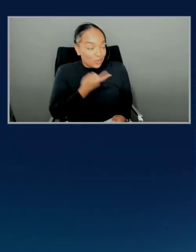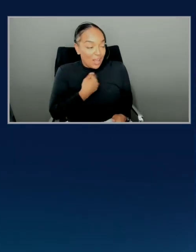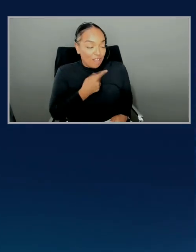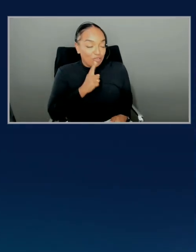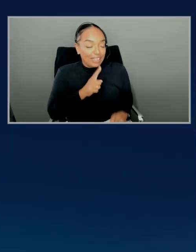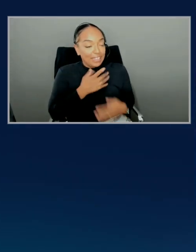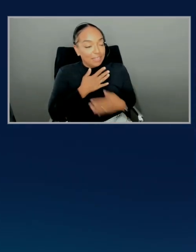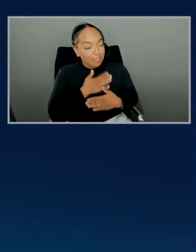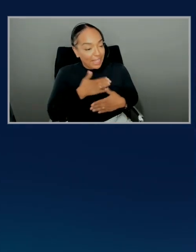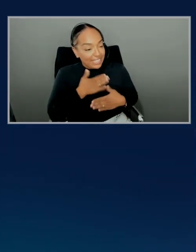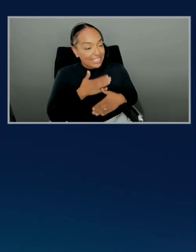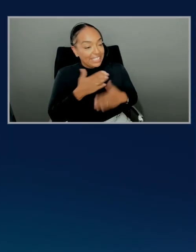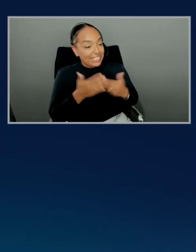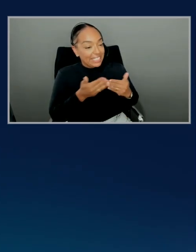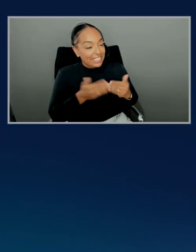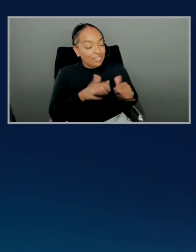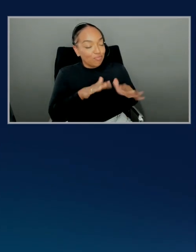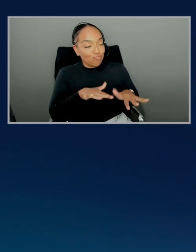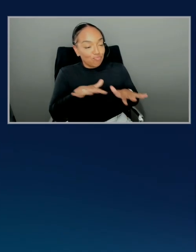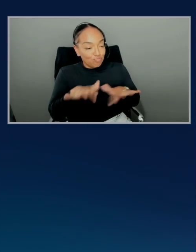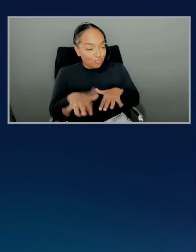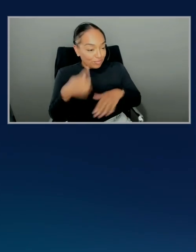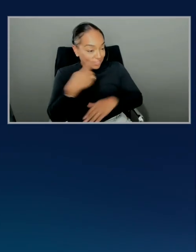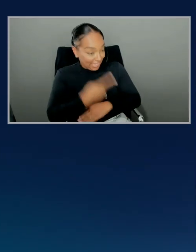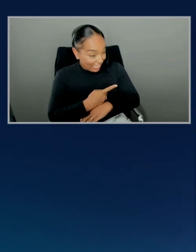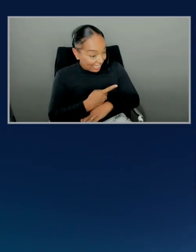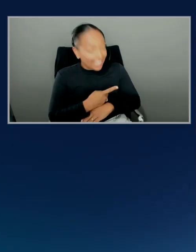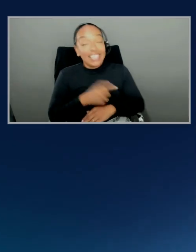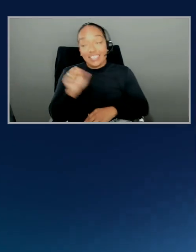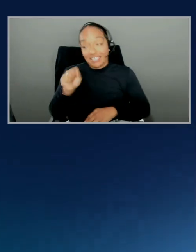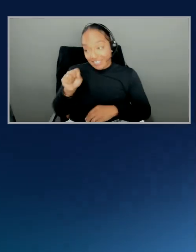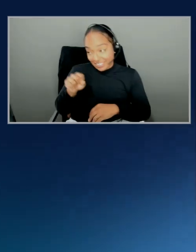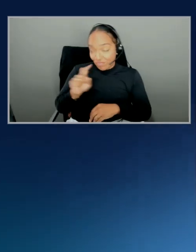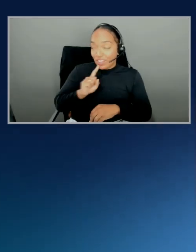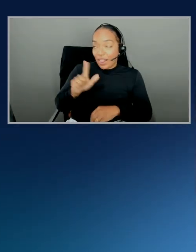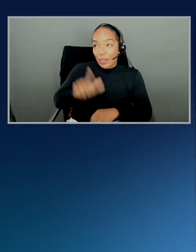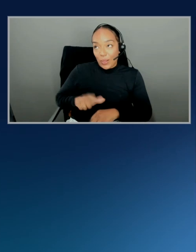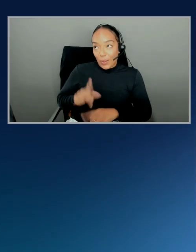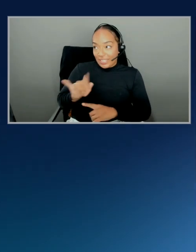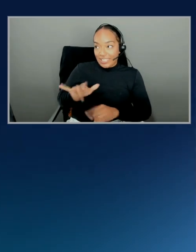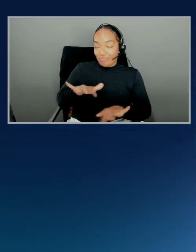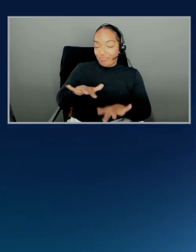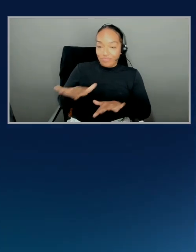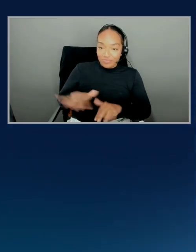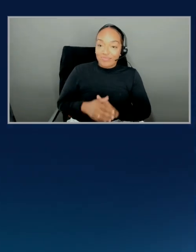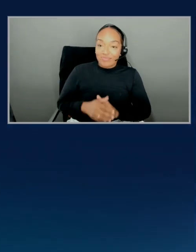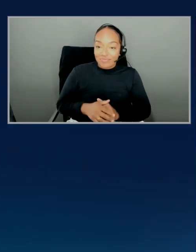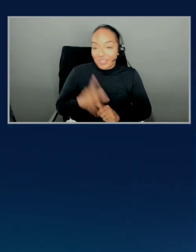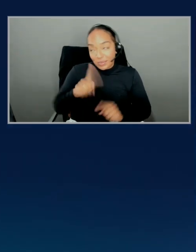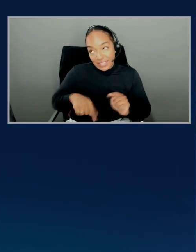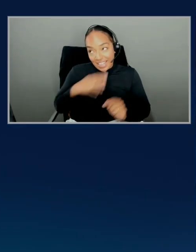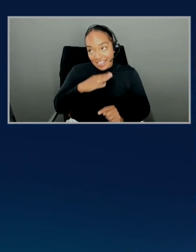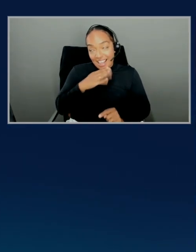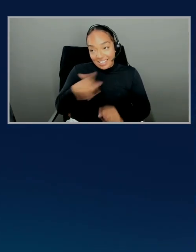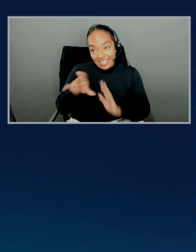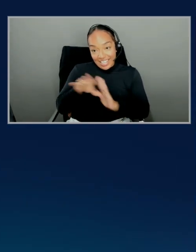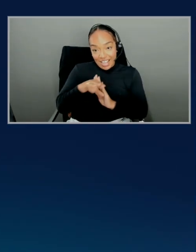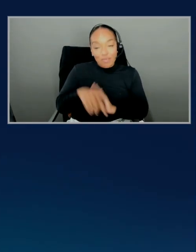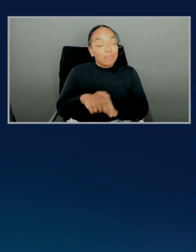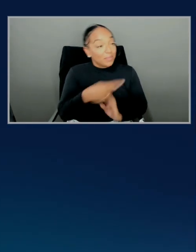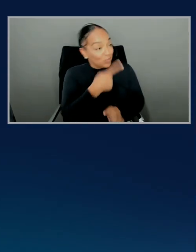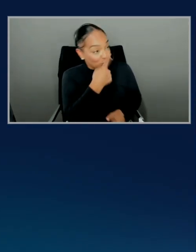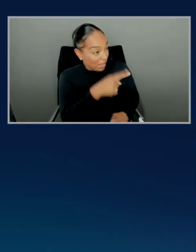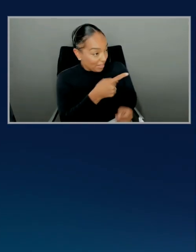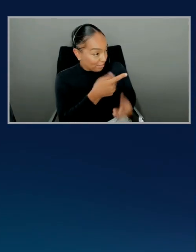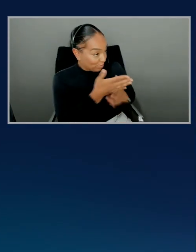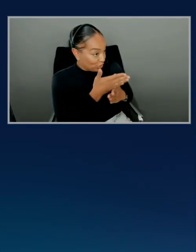day. Super low-key. Not at all. Low-key. Well, you can't lie to the camera, I guess. Can you tell us about it? Tell us why